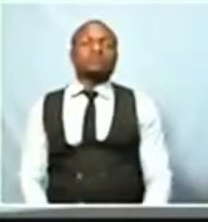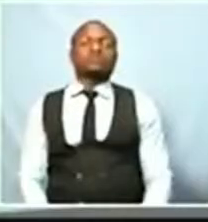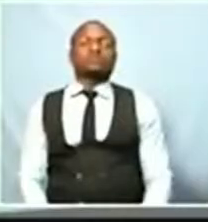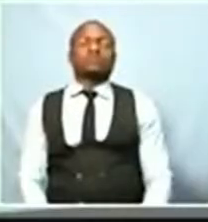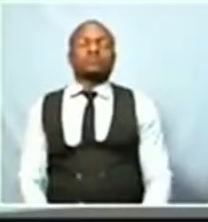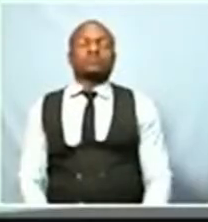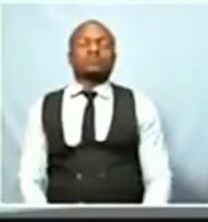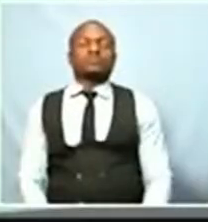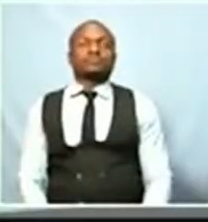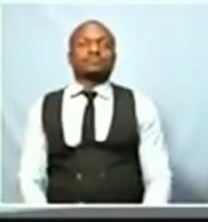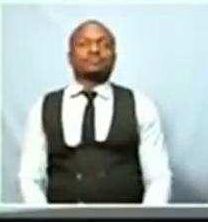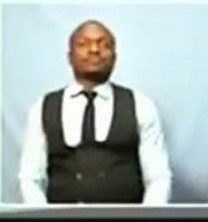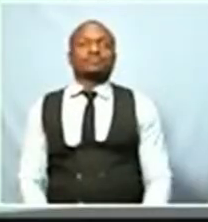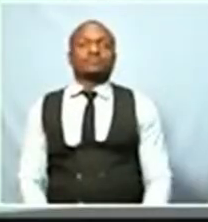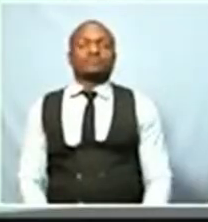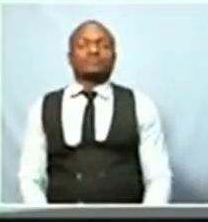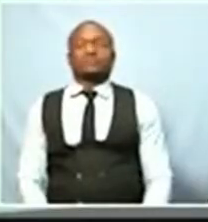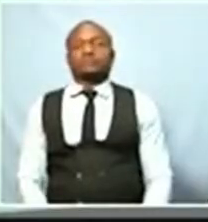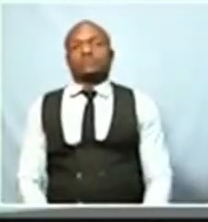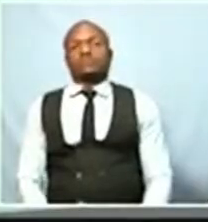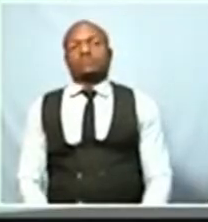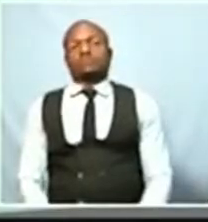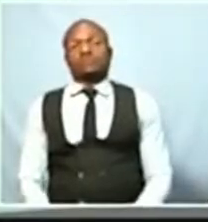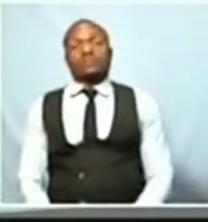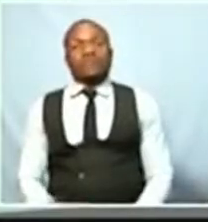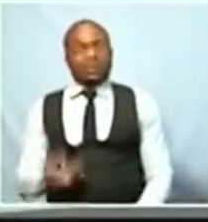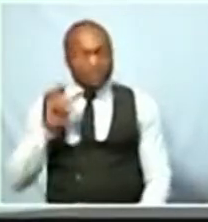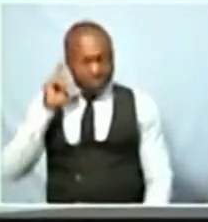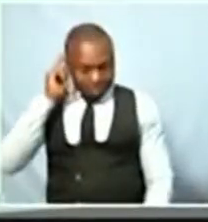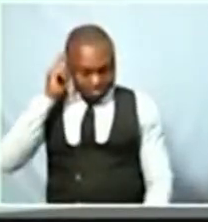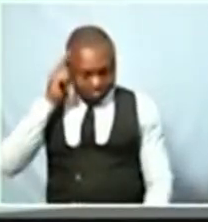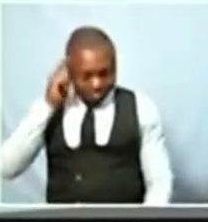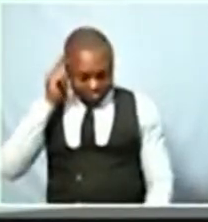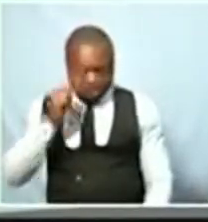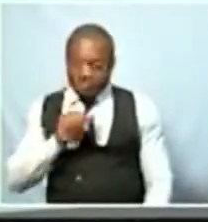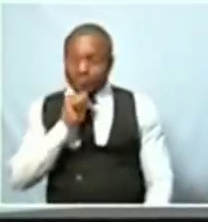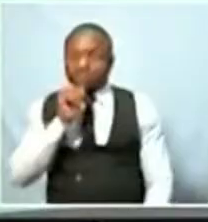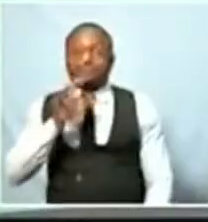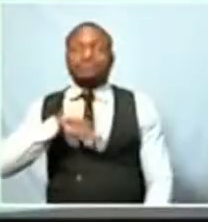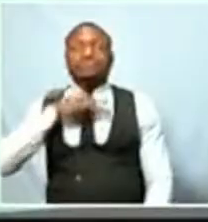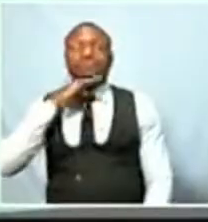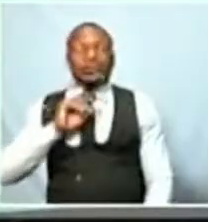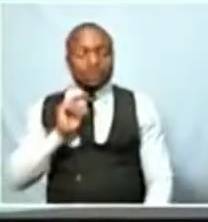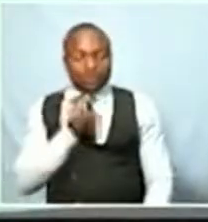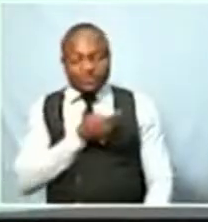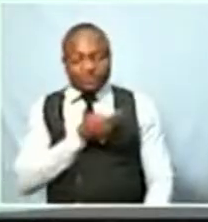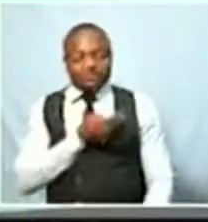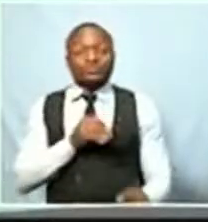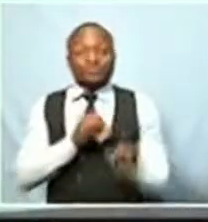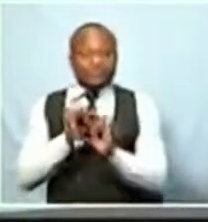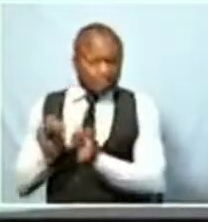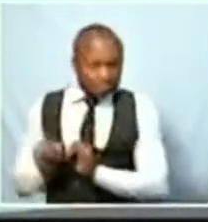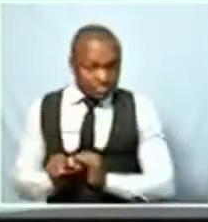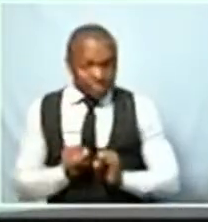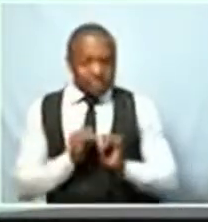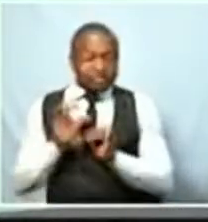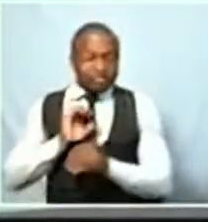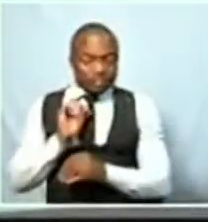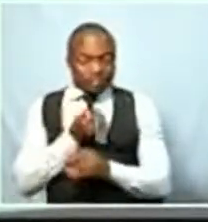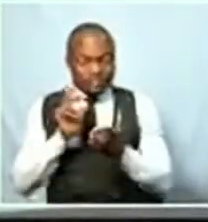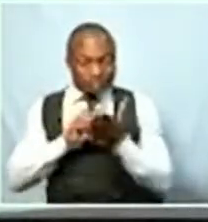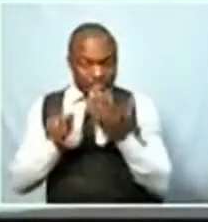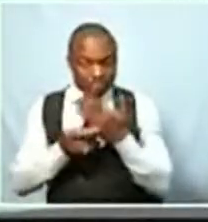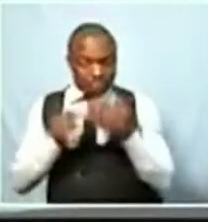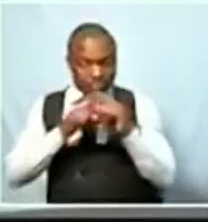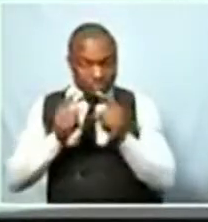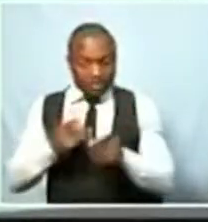In as much as we think that it may not be enough for us to execute our programs, but it's